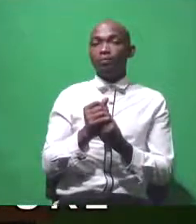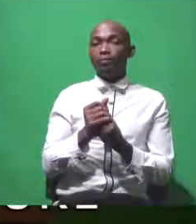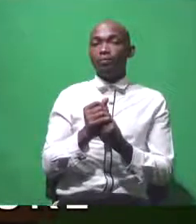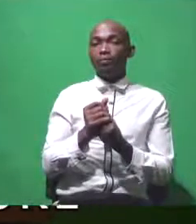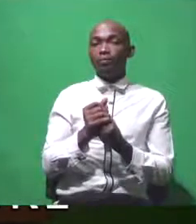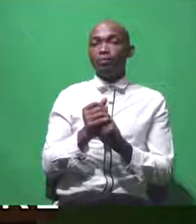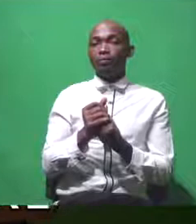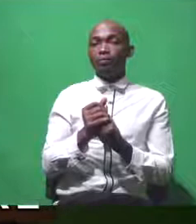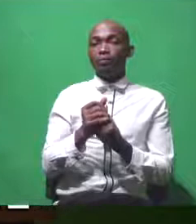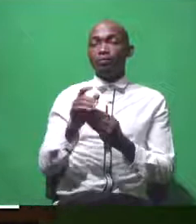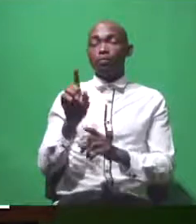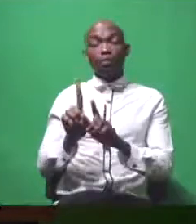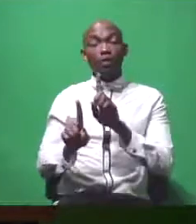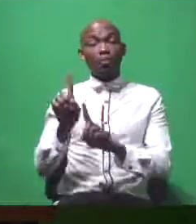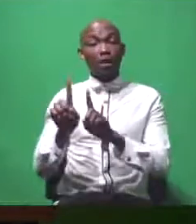plant